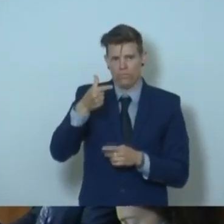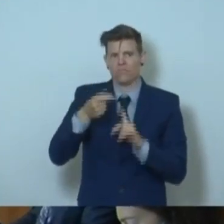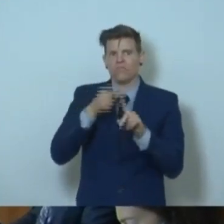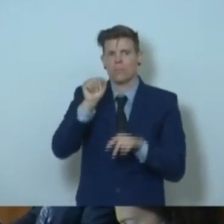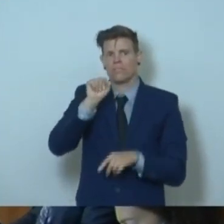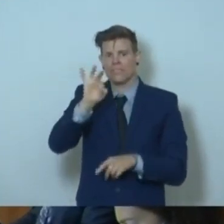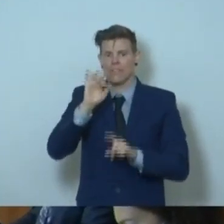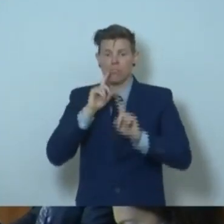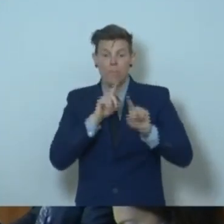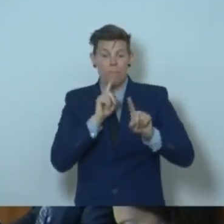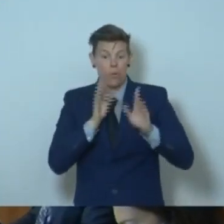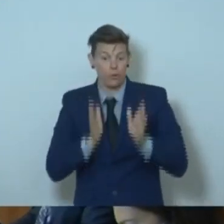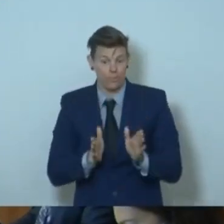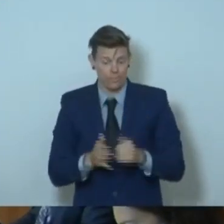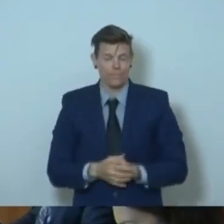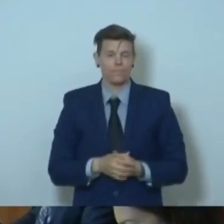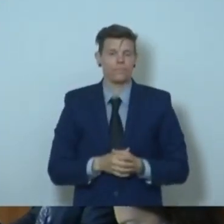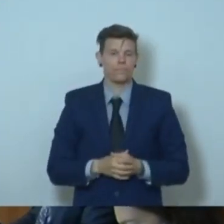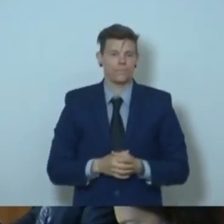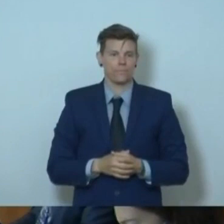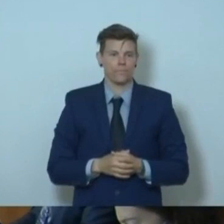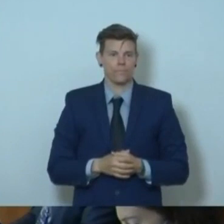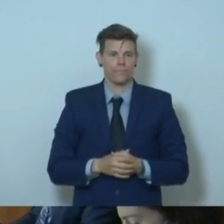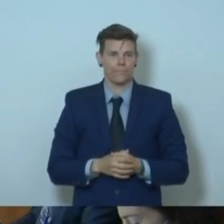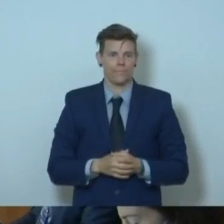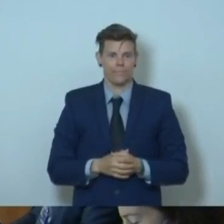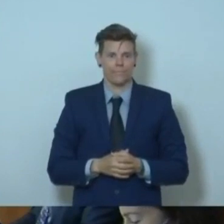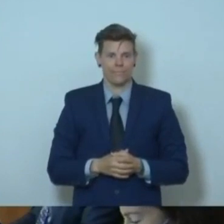and ask your question. Thanks, Nora. You can hear me?